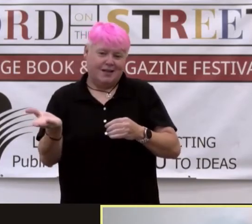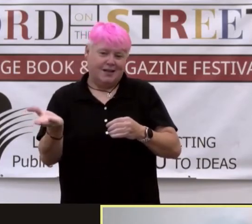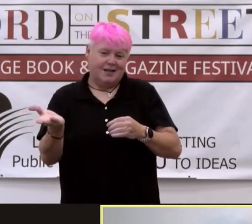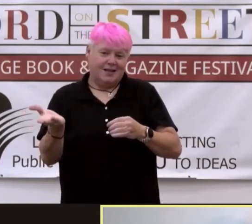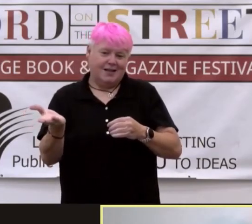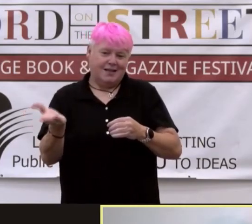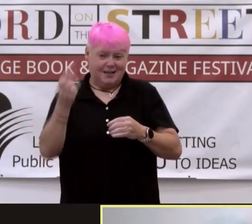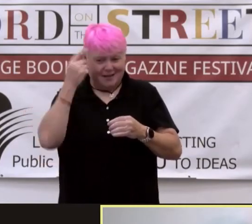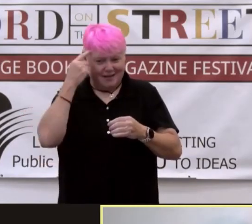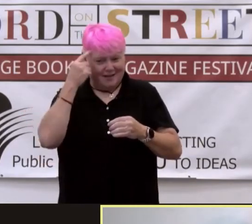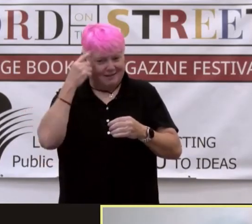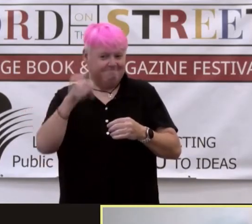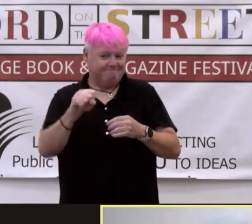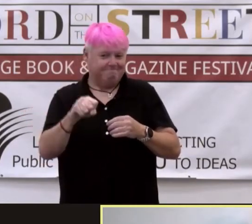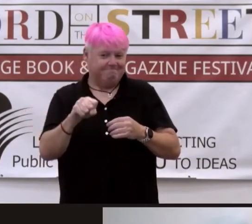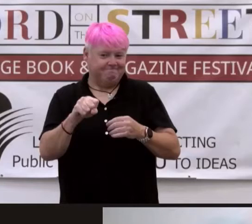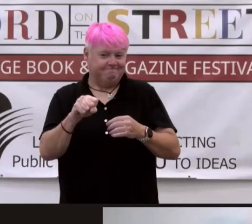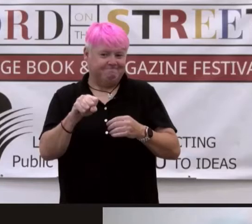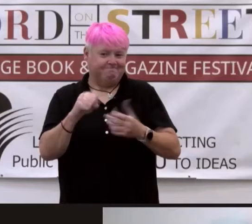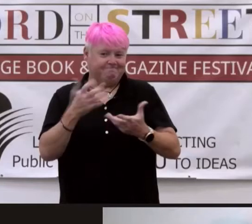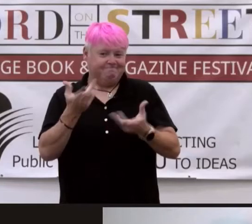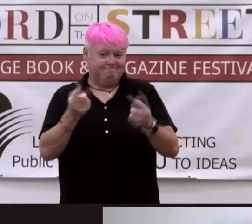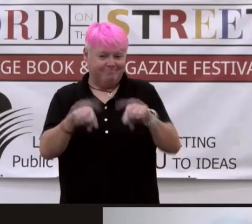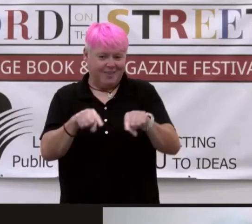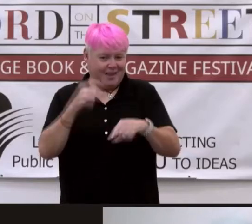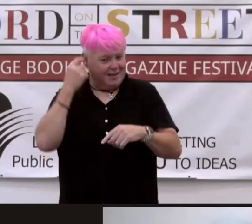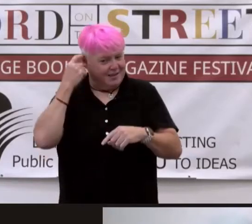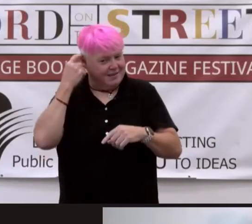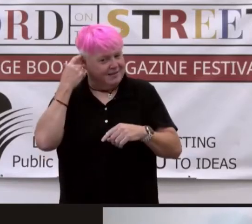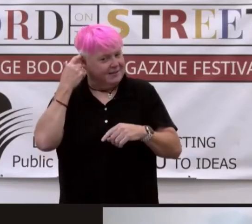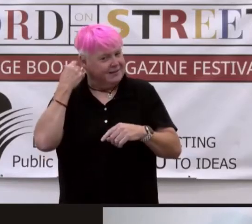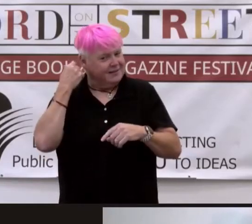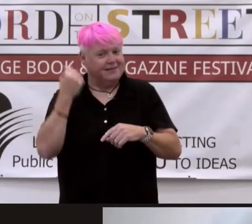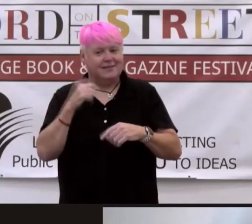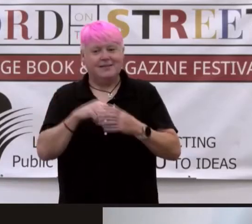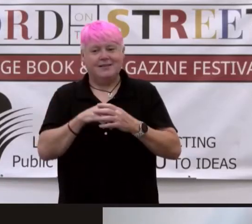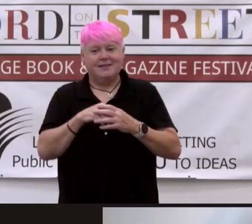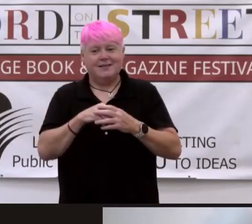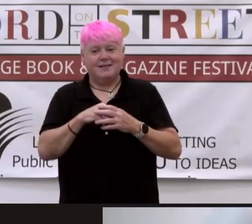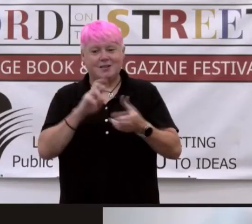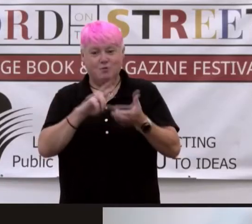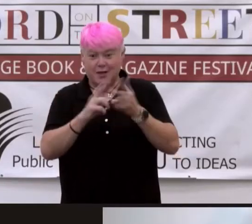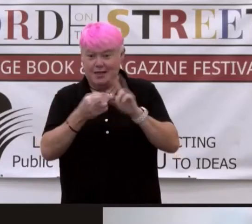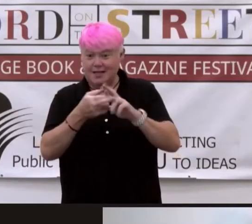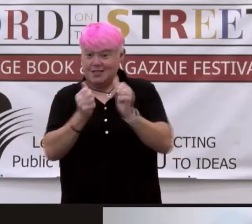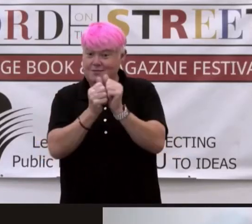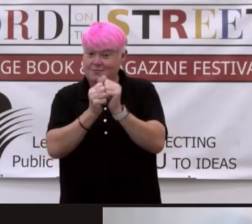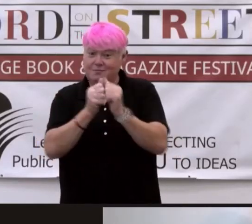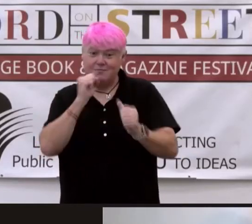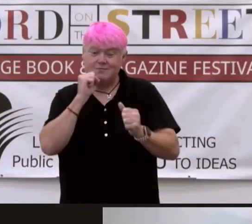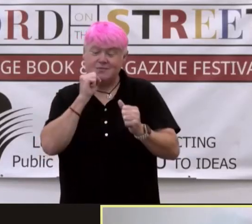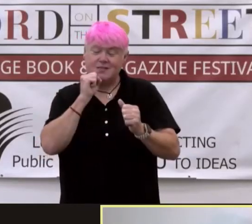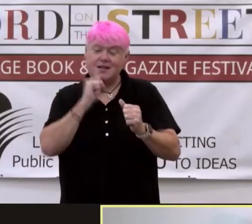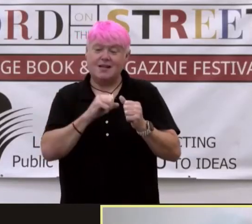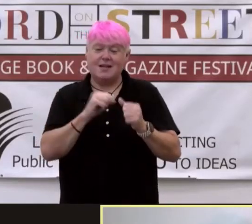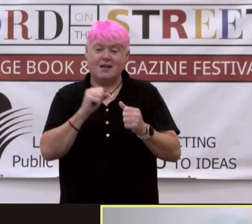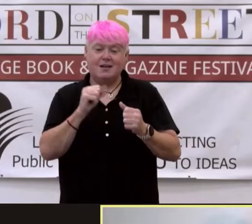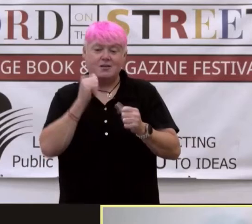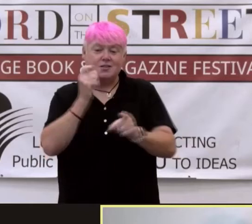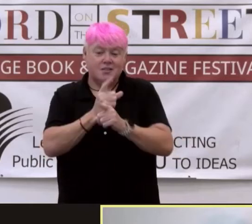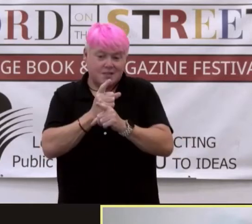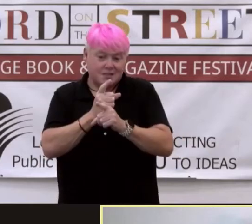that's how that happened. It's very much kind of the driving relationship in Sadie's life. Yeah, it's really, there was